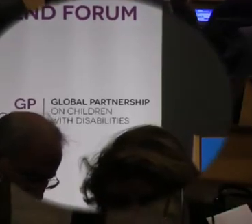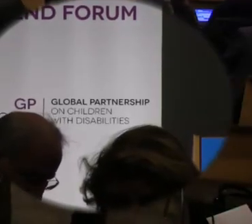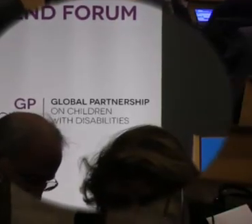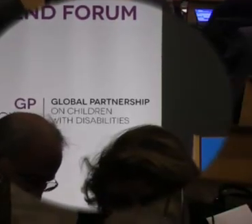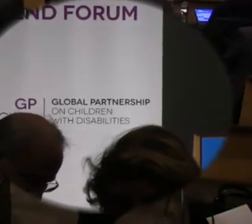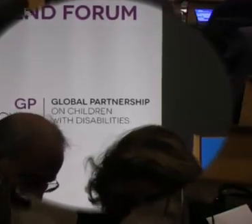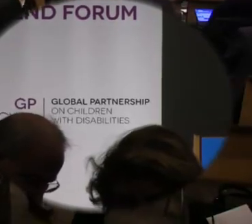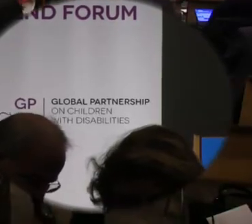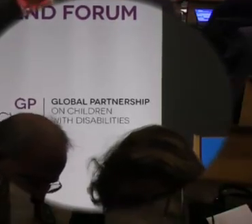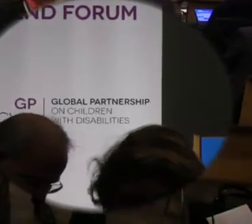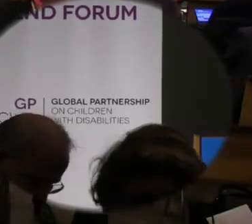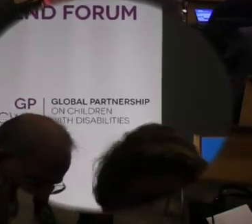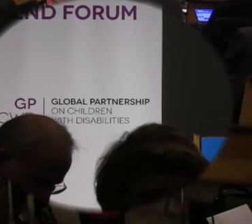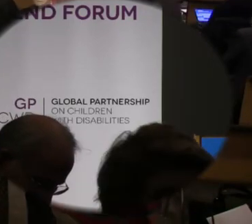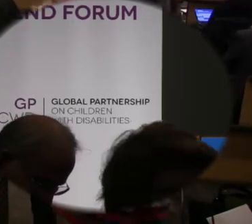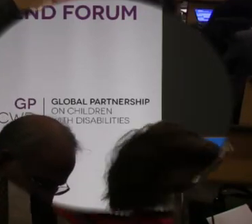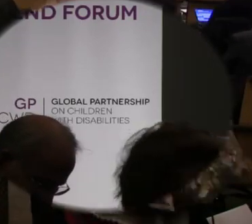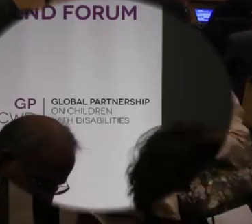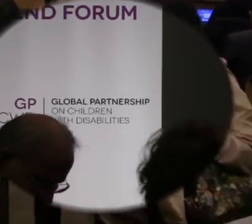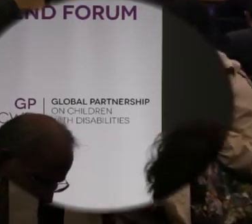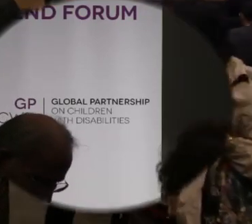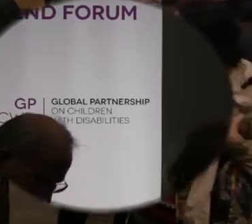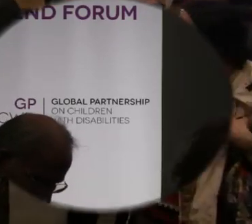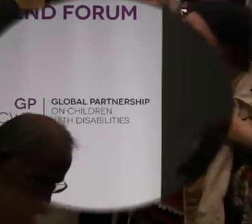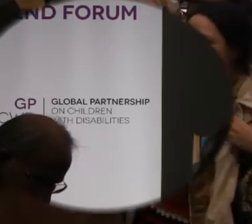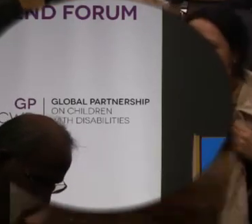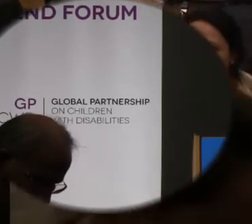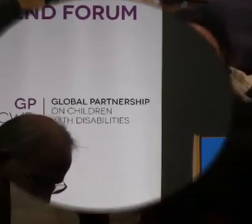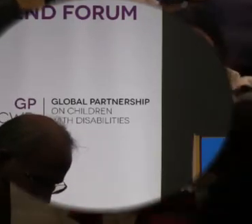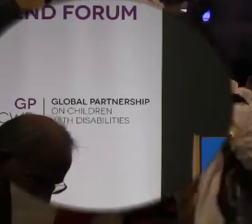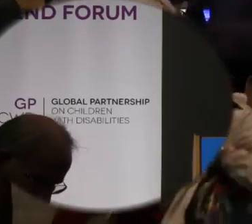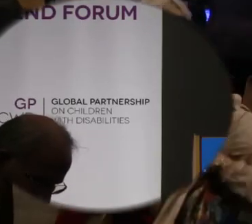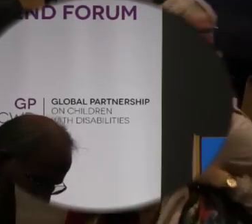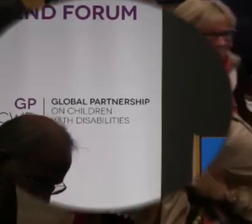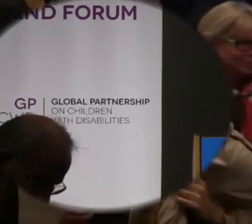my point is clear. Please don't judge, you'll cause too deep. To